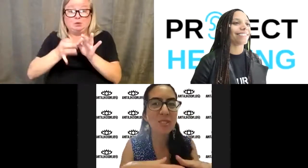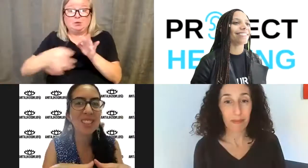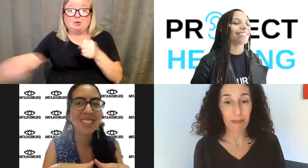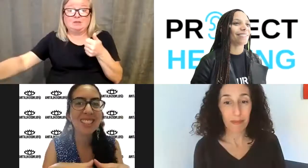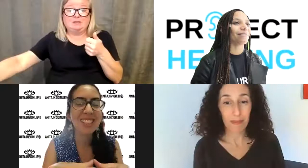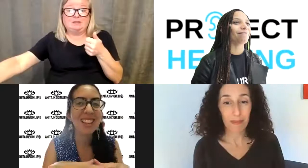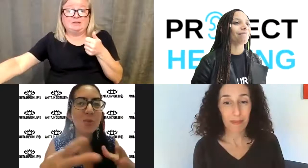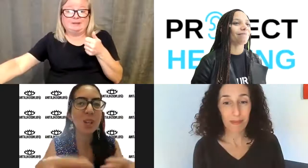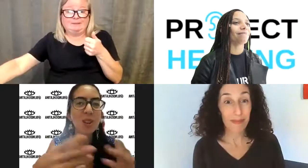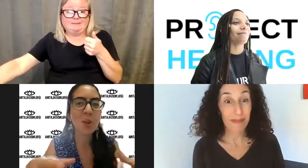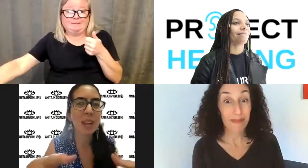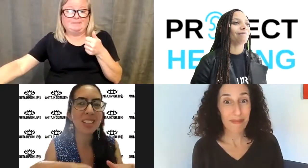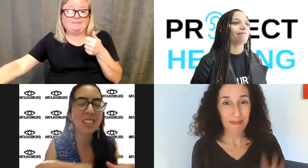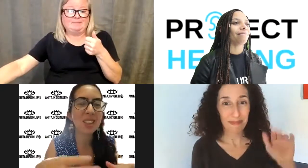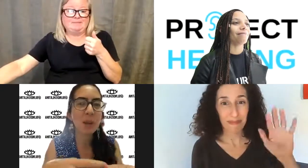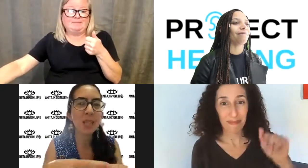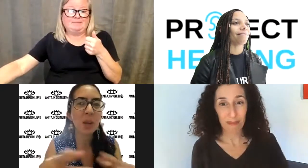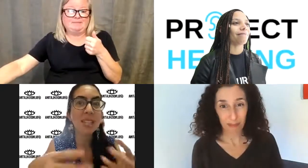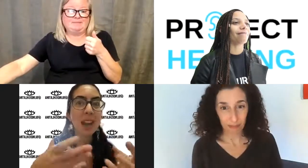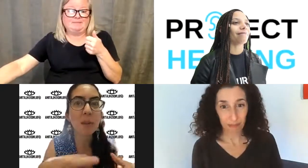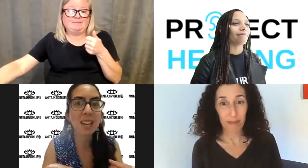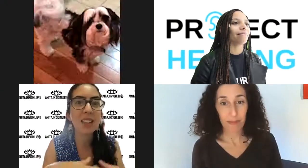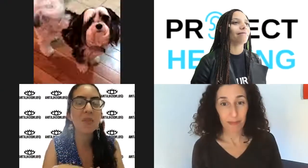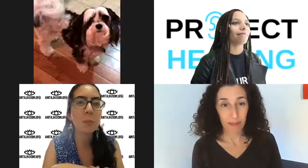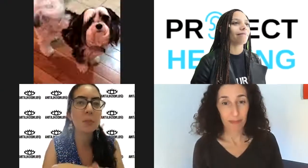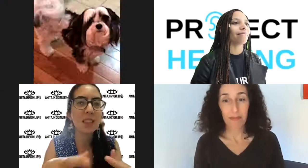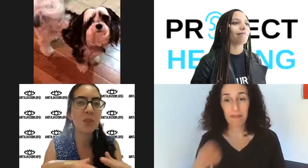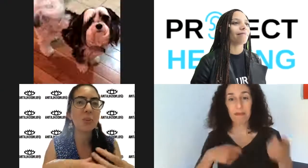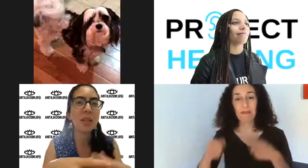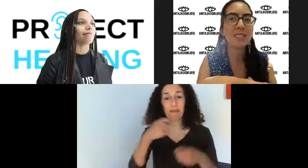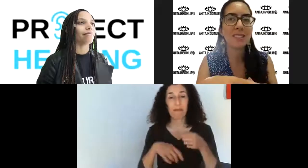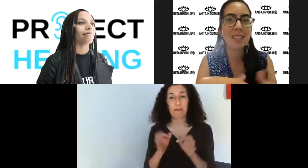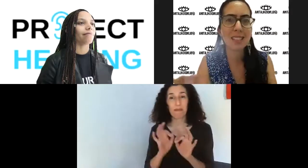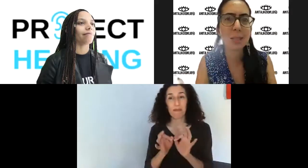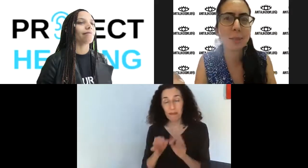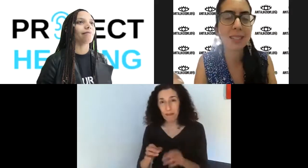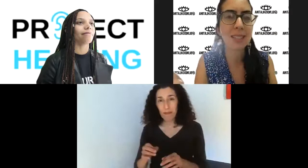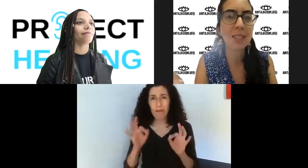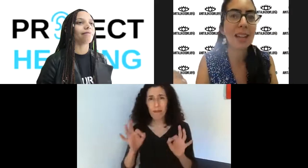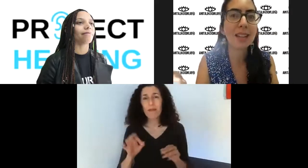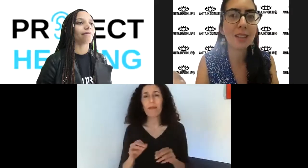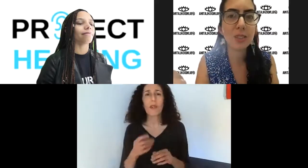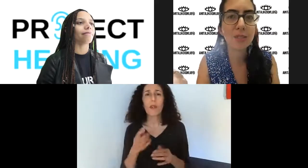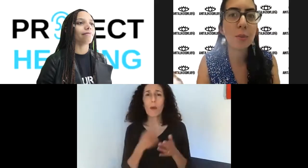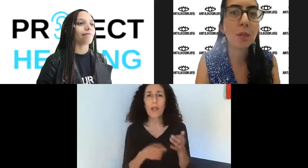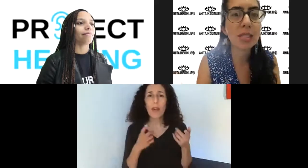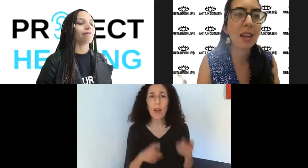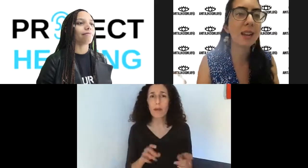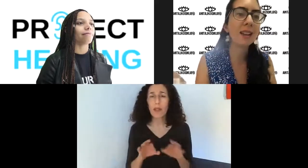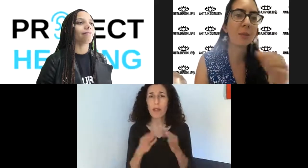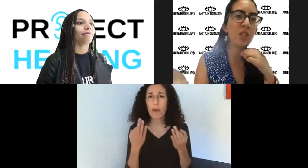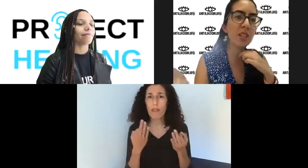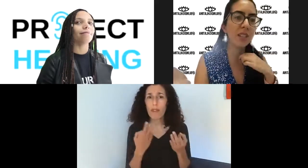life that we don't know about in the public. Like, what's happening at the family level? What does accessibility look like just for